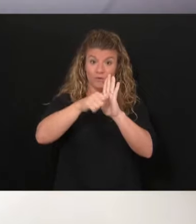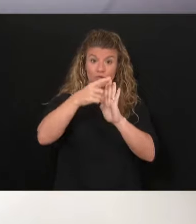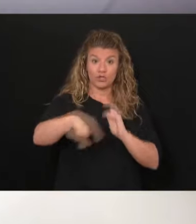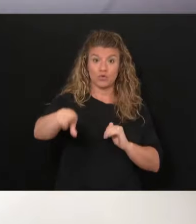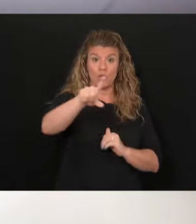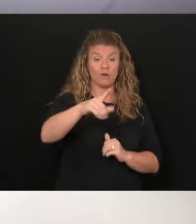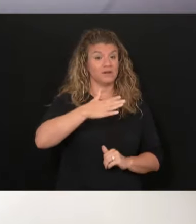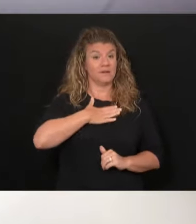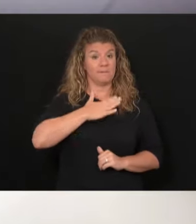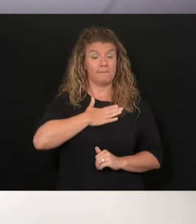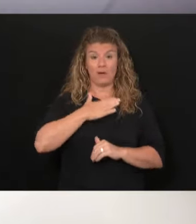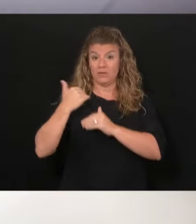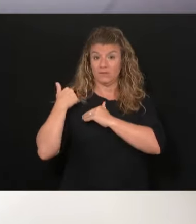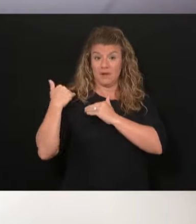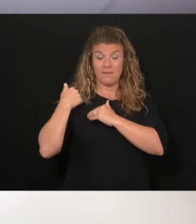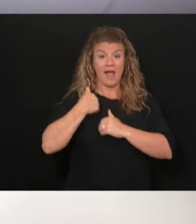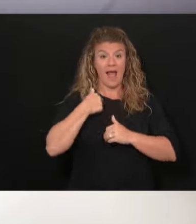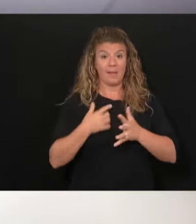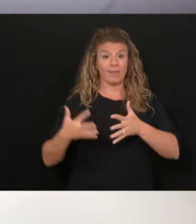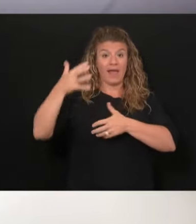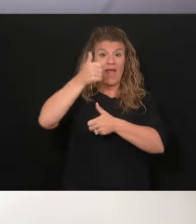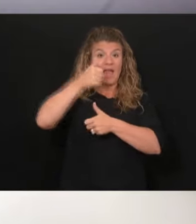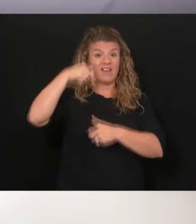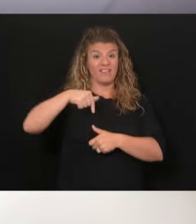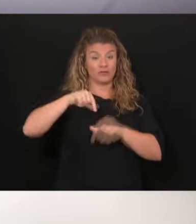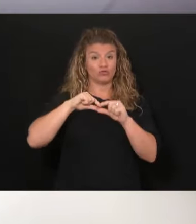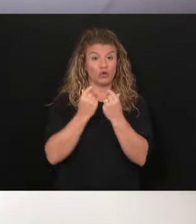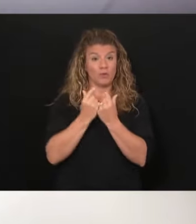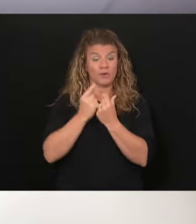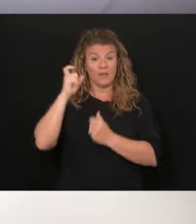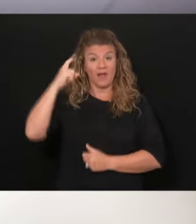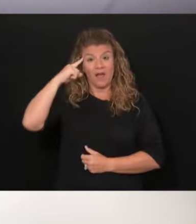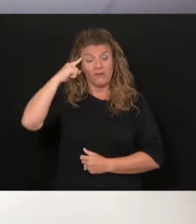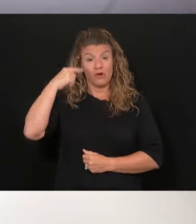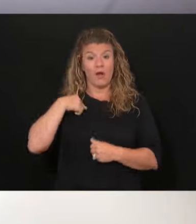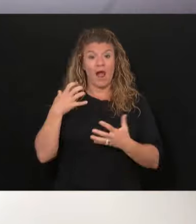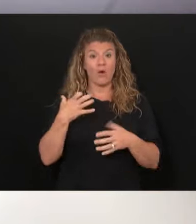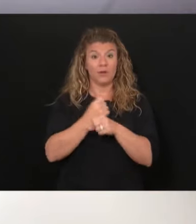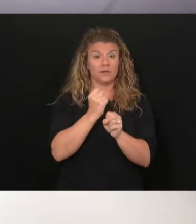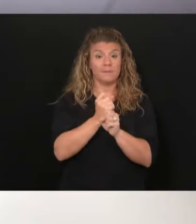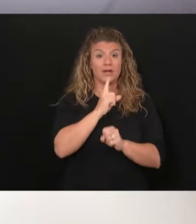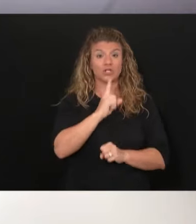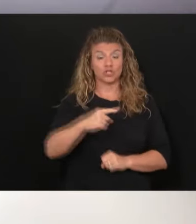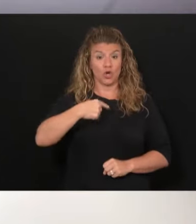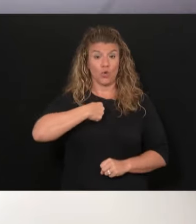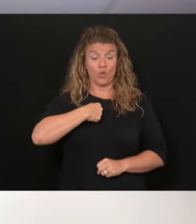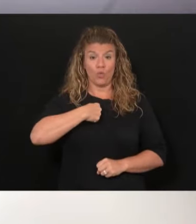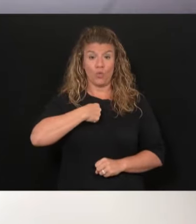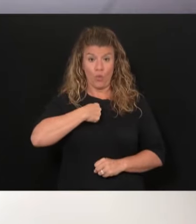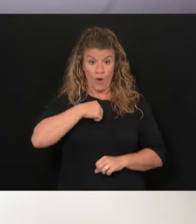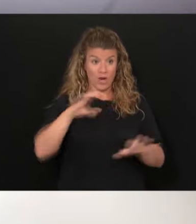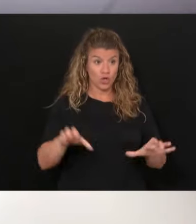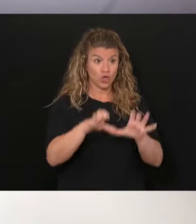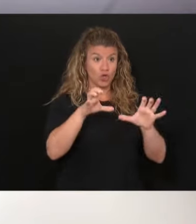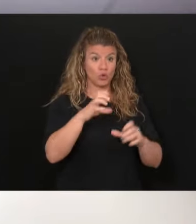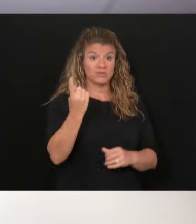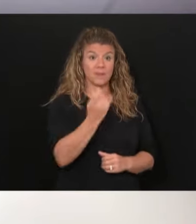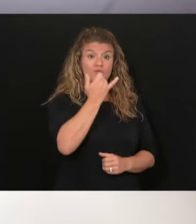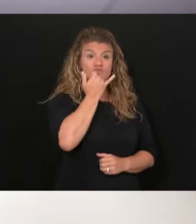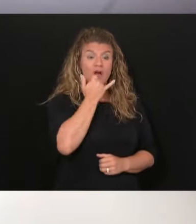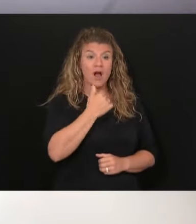my responsibility as the head of the organization to the governor to make sure when we make mistakes and do things wrong that we